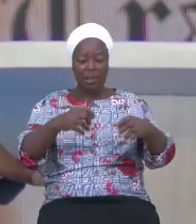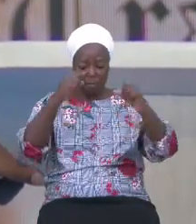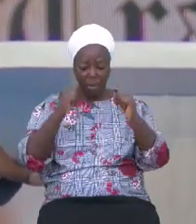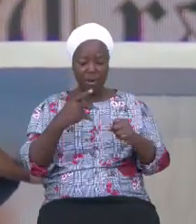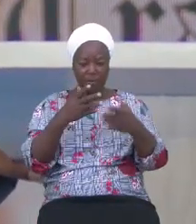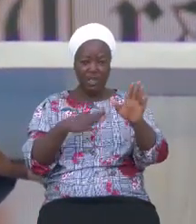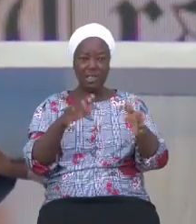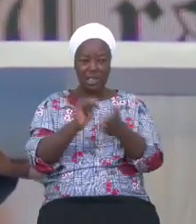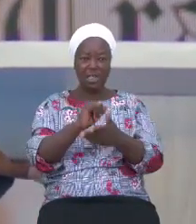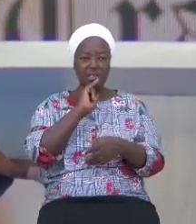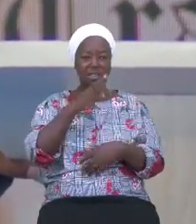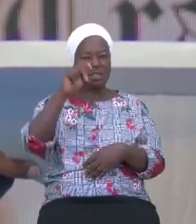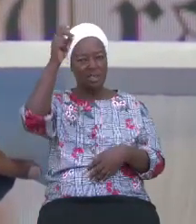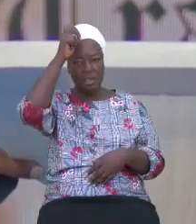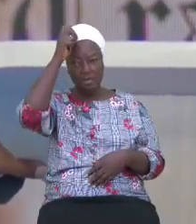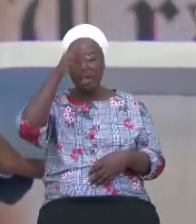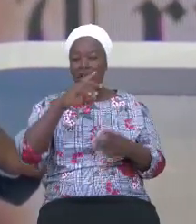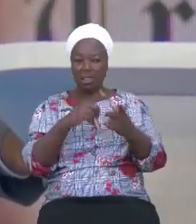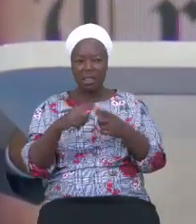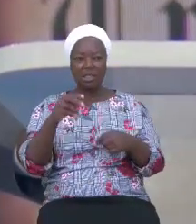the devil. And then